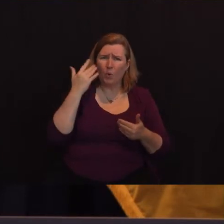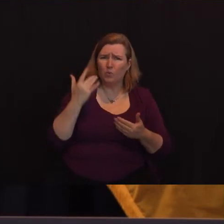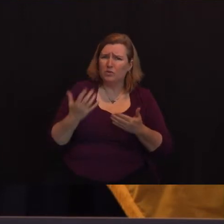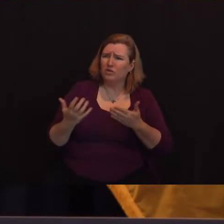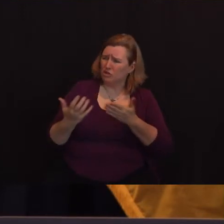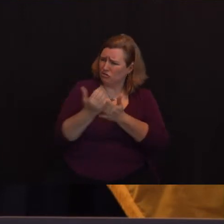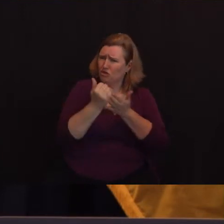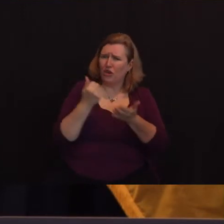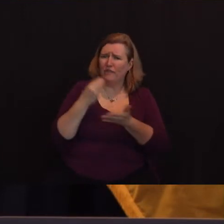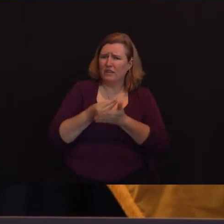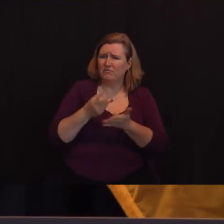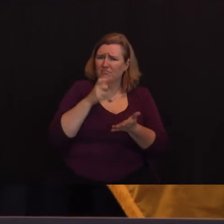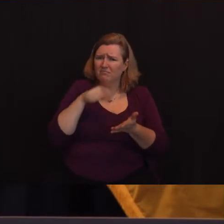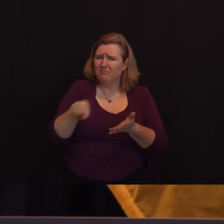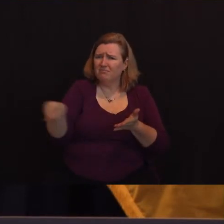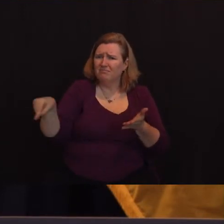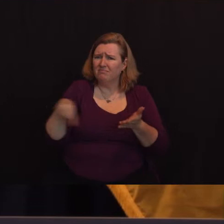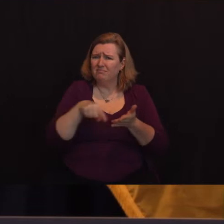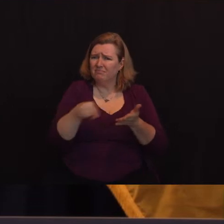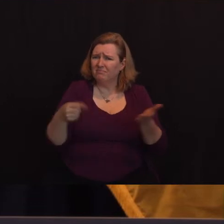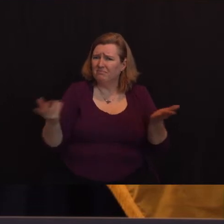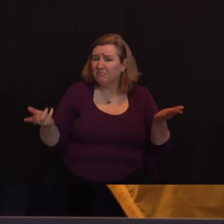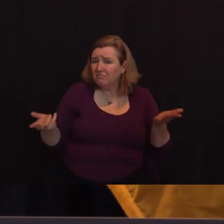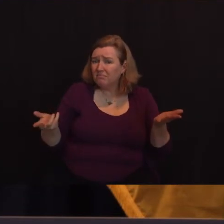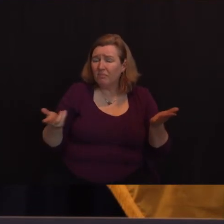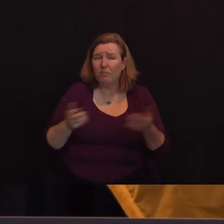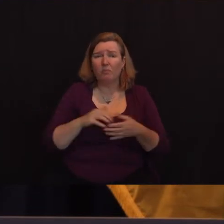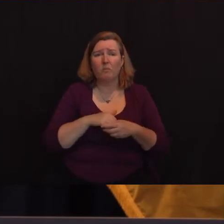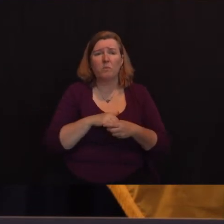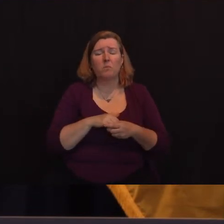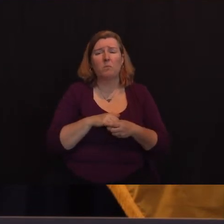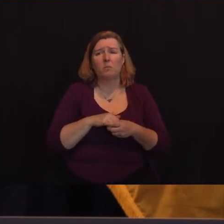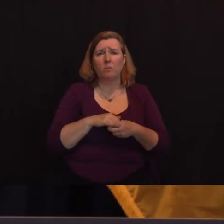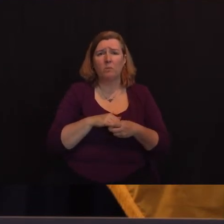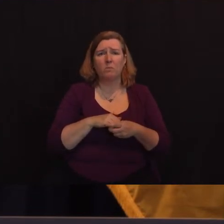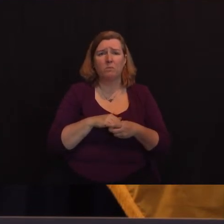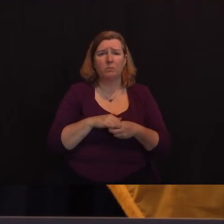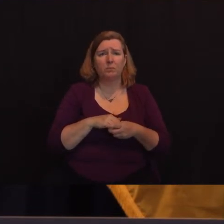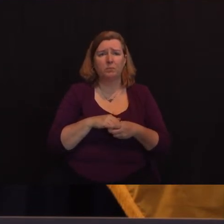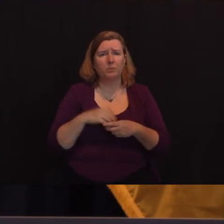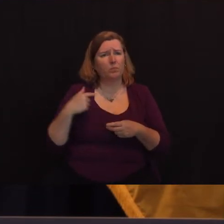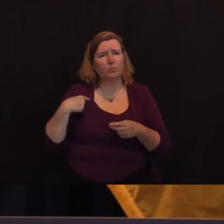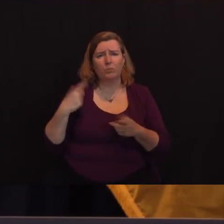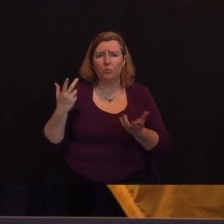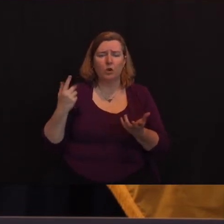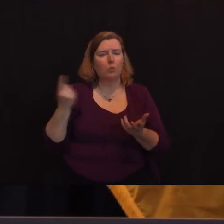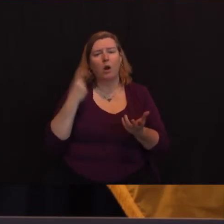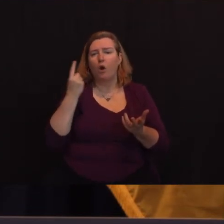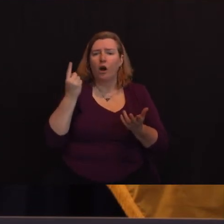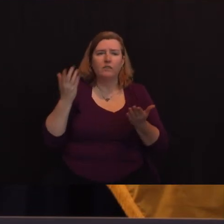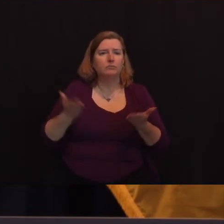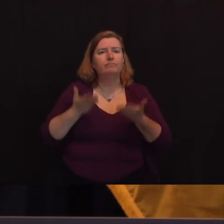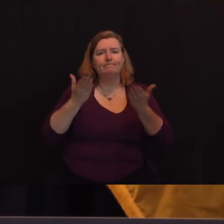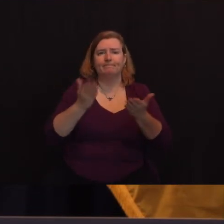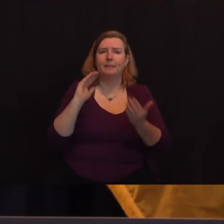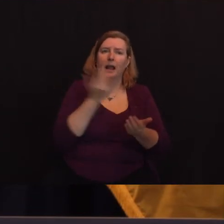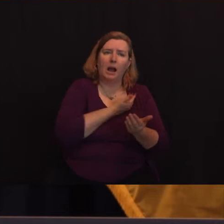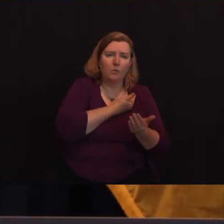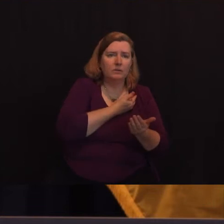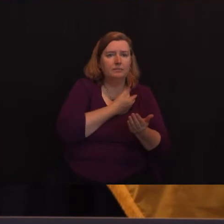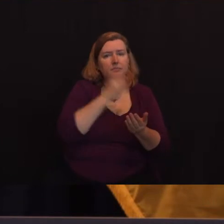So one of the things that Judy addressed this yesterday, we want to always present the data as best and accurately as we